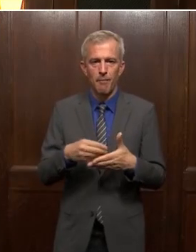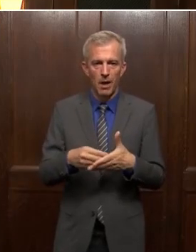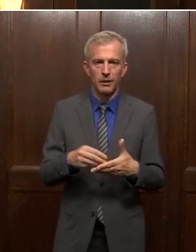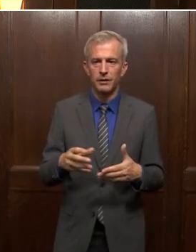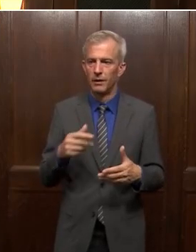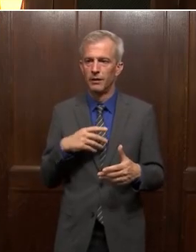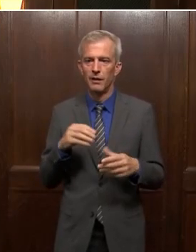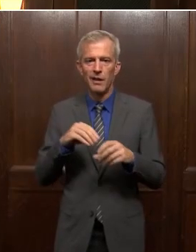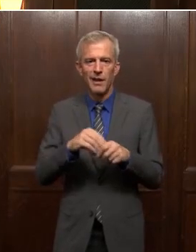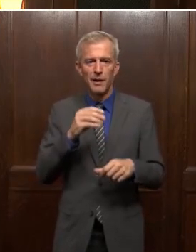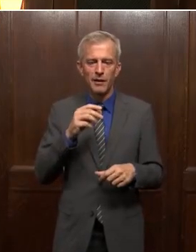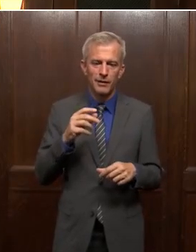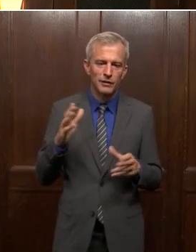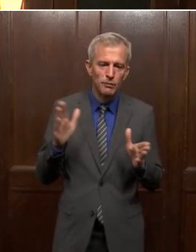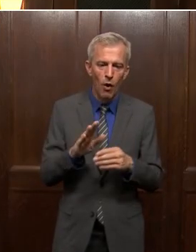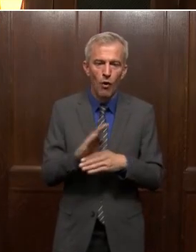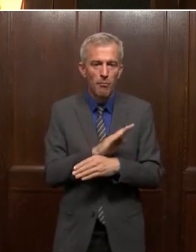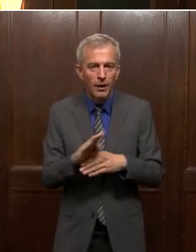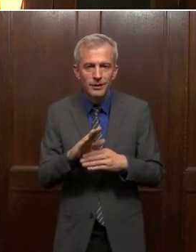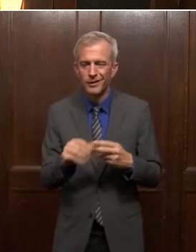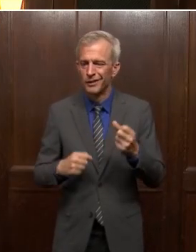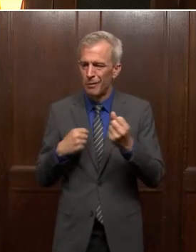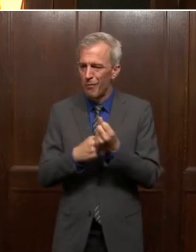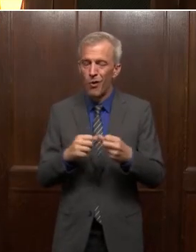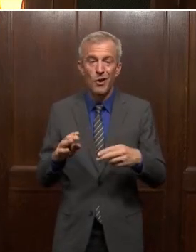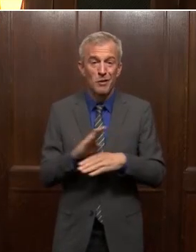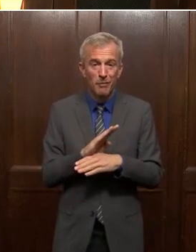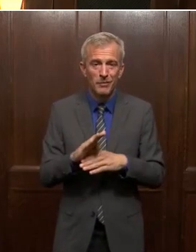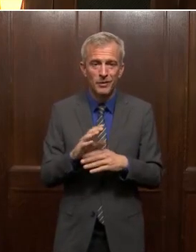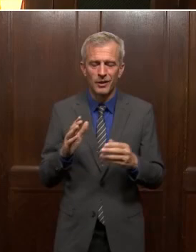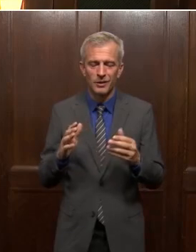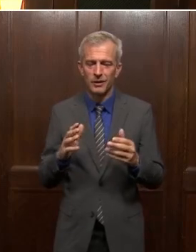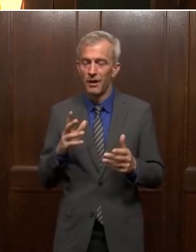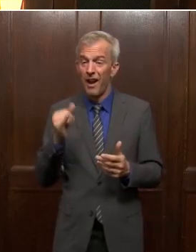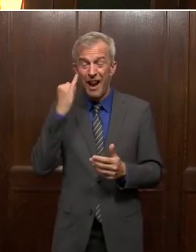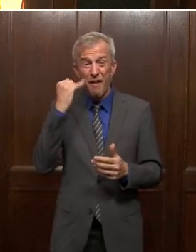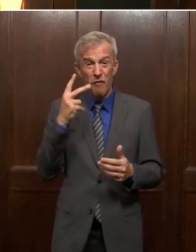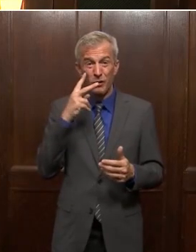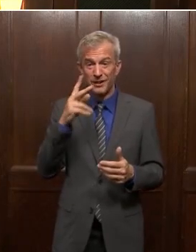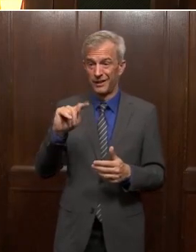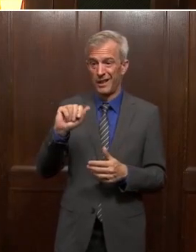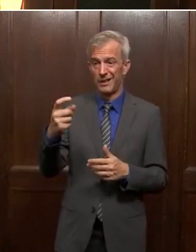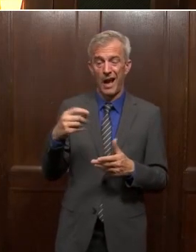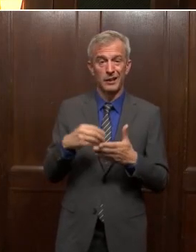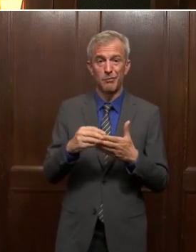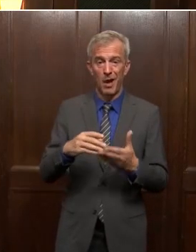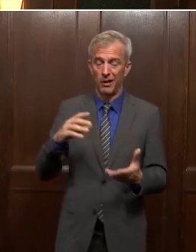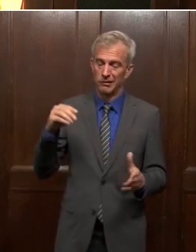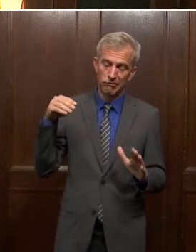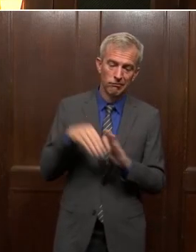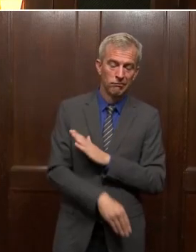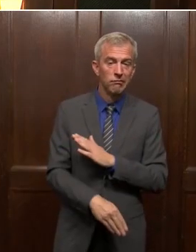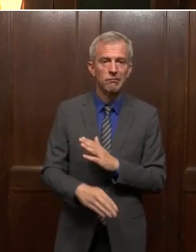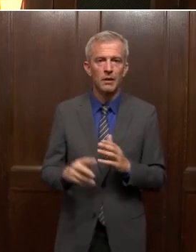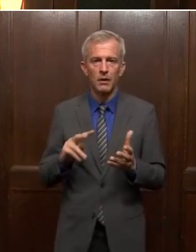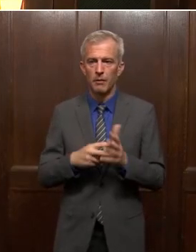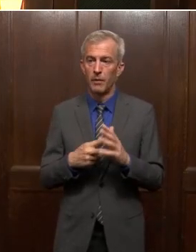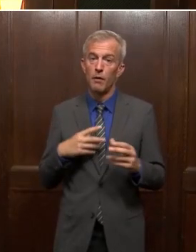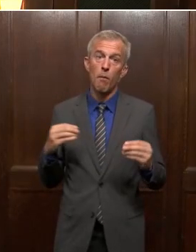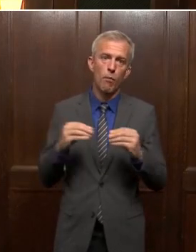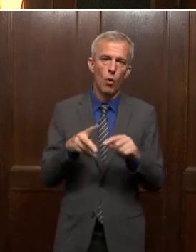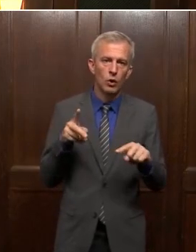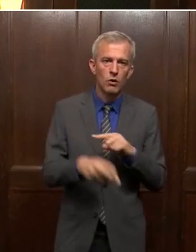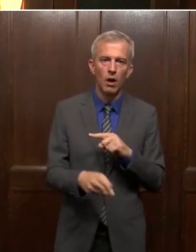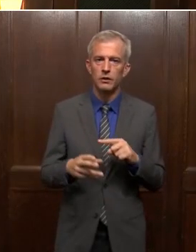you know, that to me is the most critical thing. If we have to see that and it gets worse and we see revenues go down further, there may be further cuts and there may be